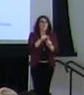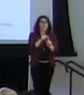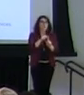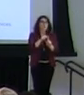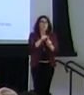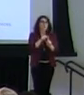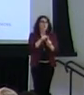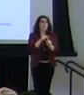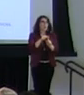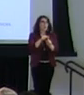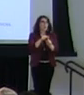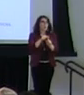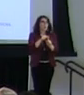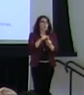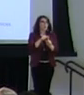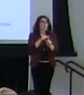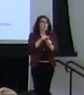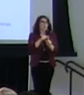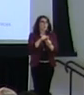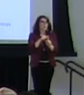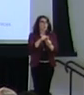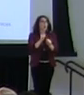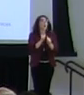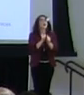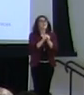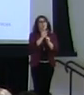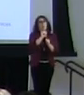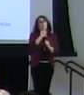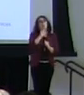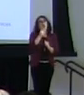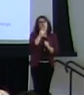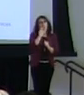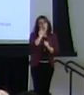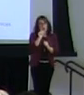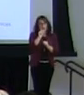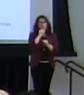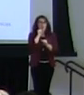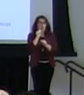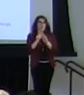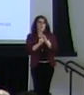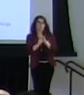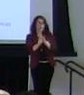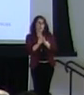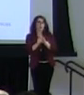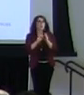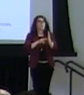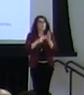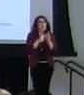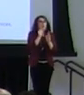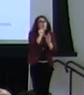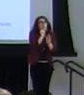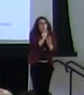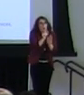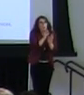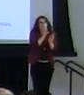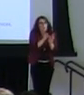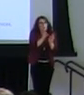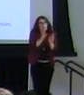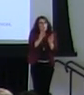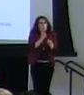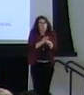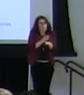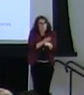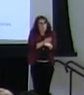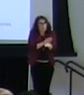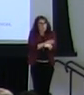so we have to be able to acknowledge and accept that it's a little piece at a time. And I think you kind of